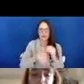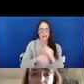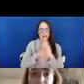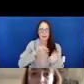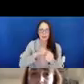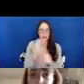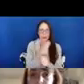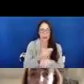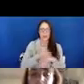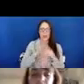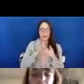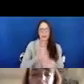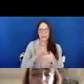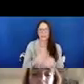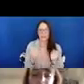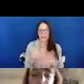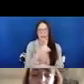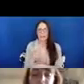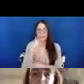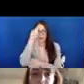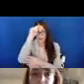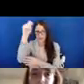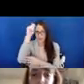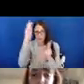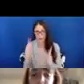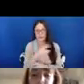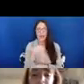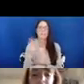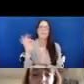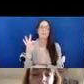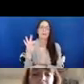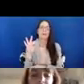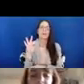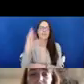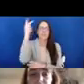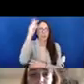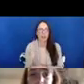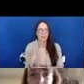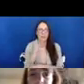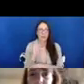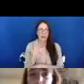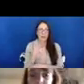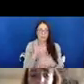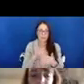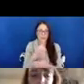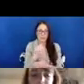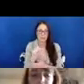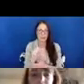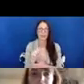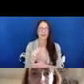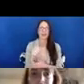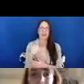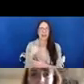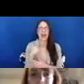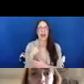relationships that many disability theorists and feminist philosophers of disability have cited as the basis of our shared ethical life.